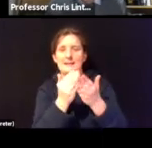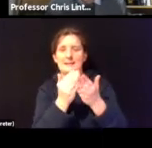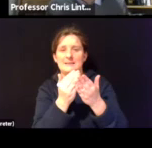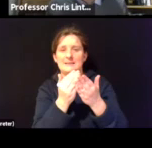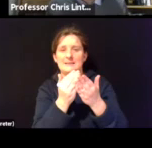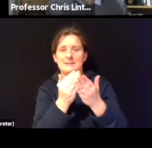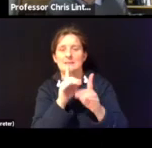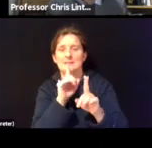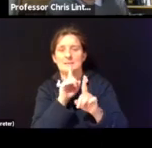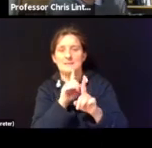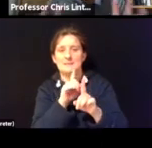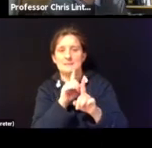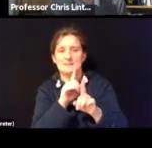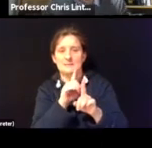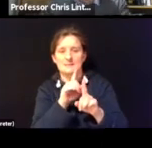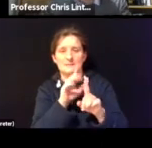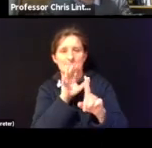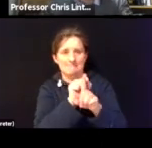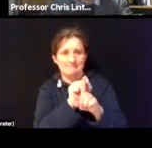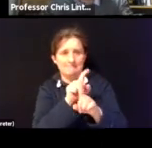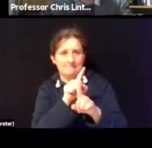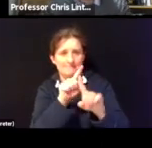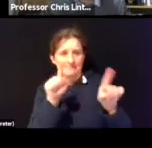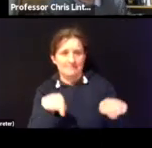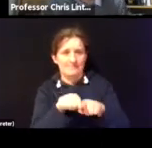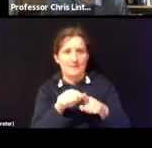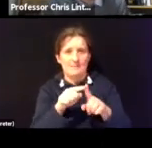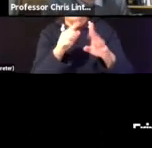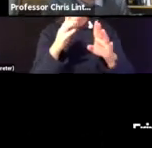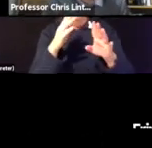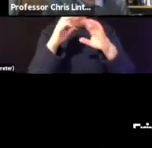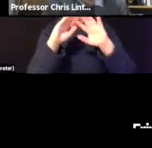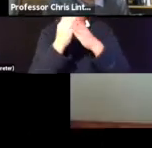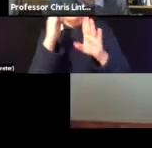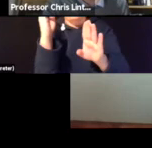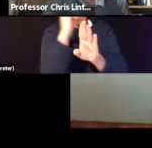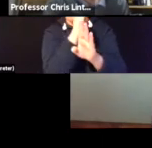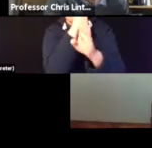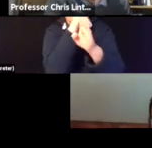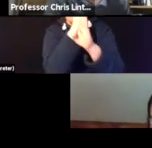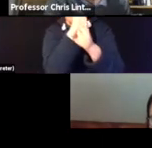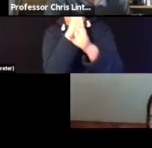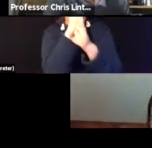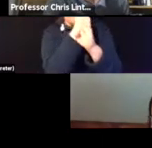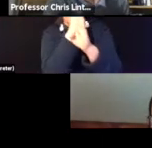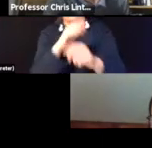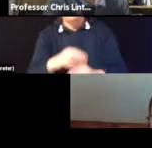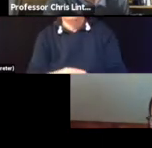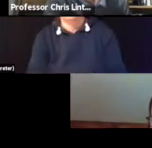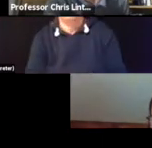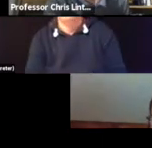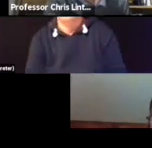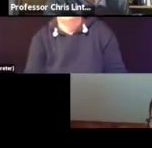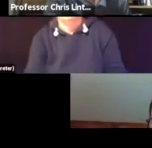history needs rewriting. So I hope that's fun. Sorry about the technical difficulties, and I'm happy to answer as many questions as we can get in before a robot lands